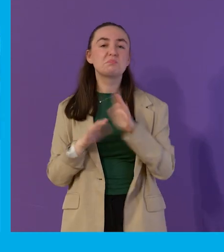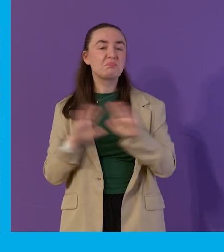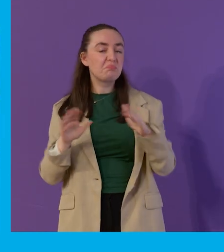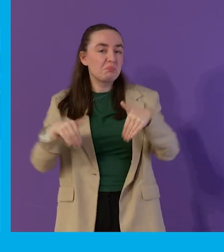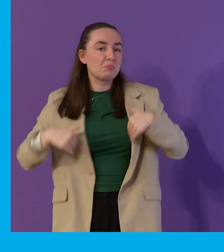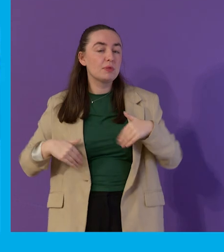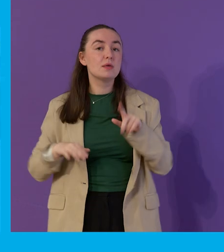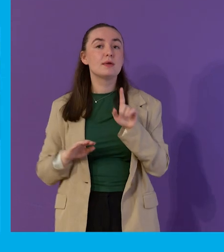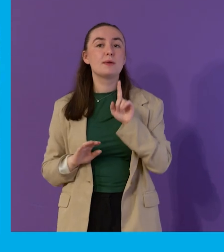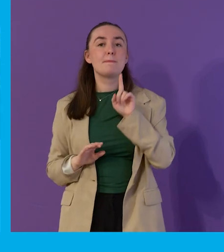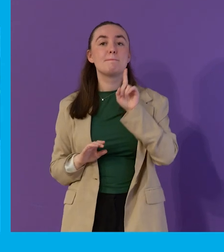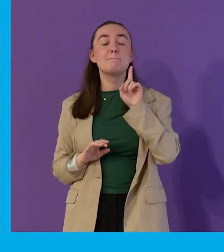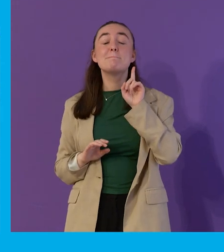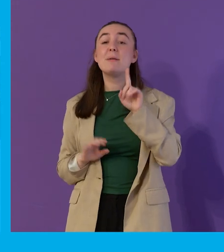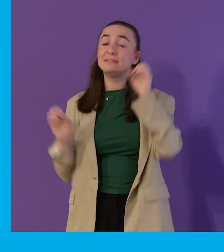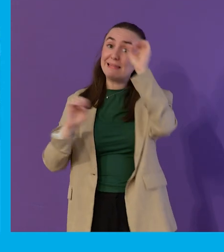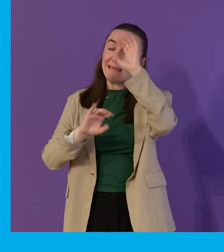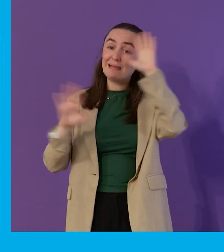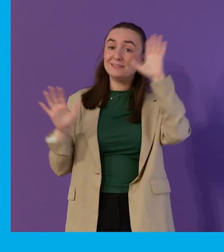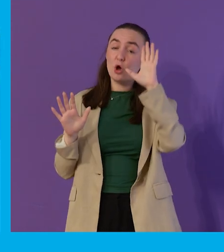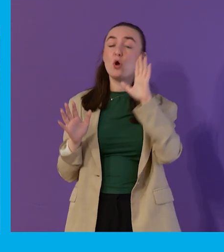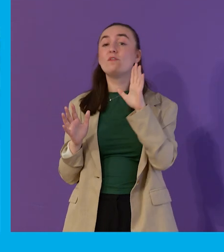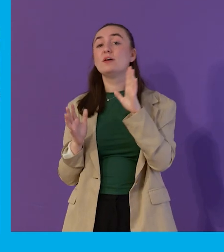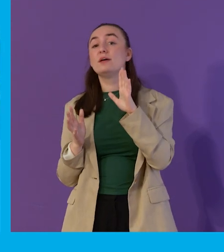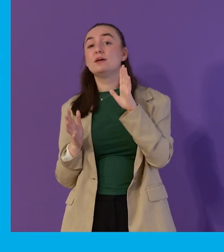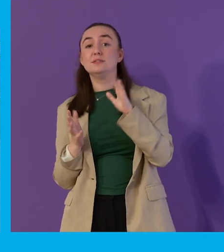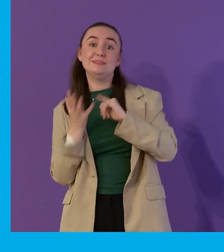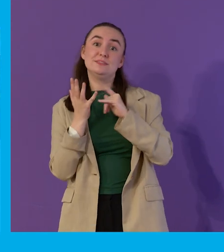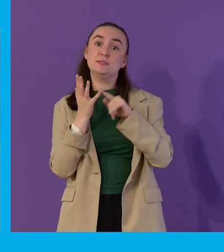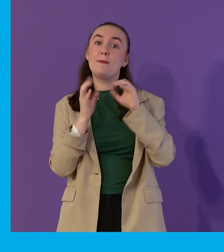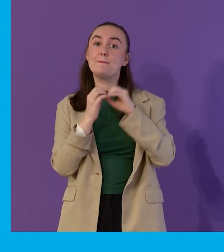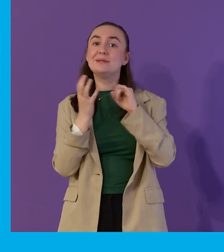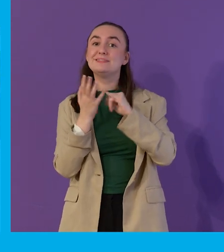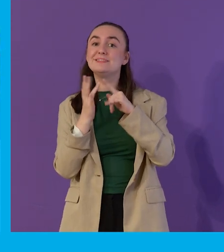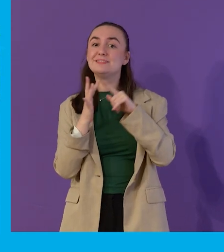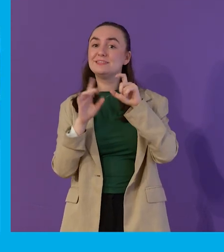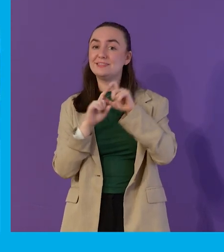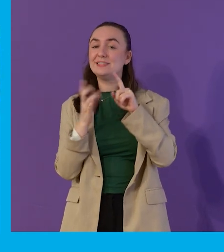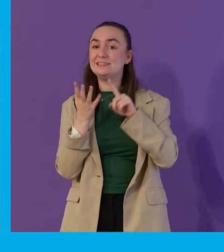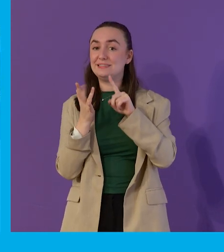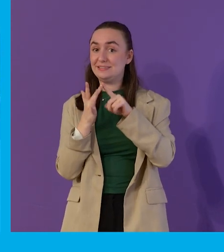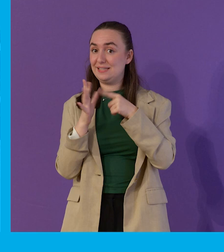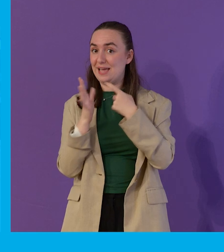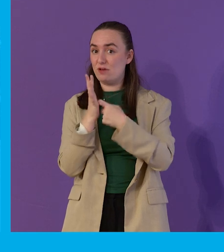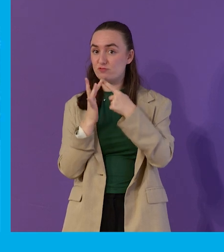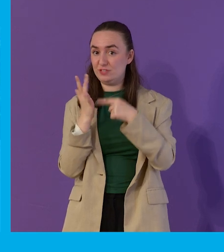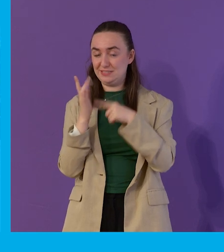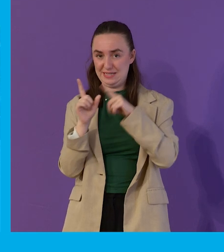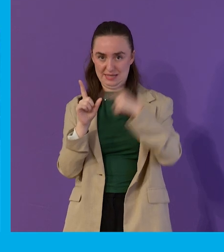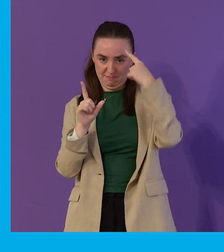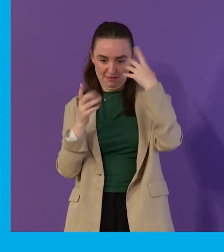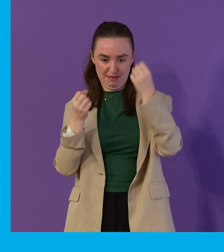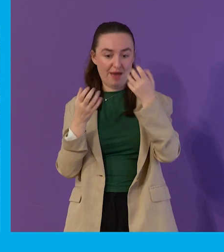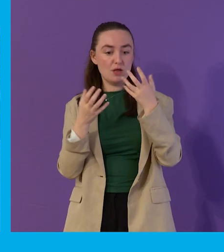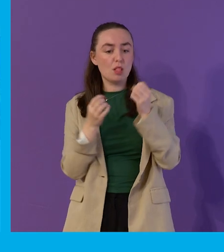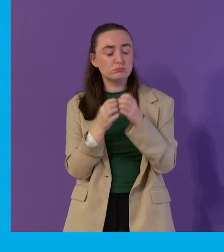said, is the concept of subsidiarity is one we believe in, because we think there's a growing and evolving body of evidence that says when decisions are made